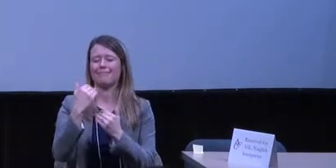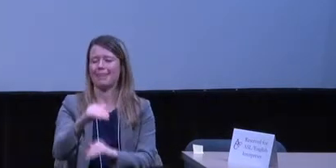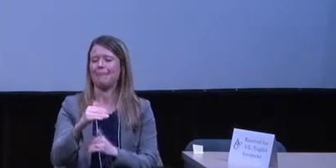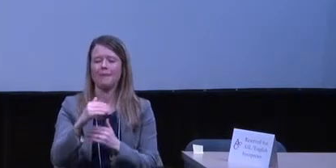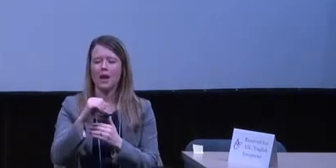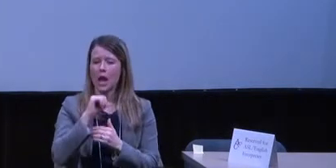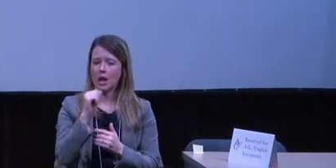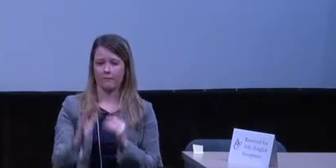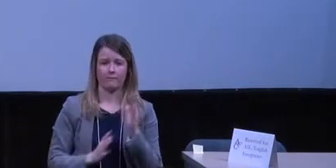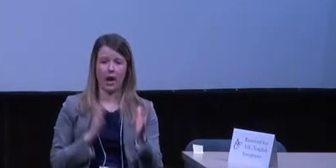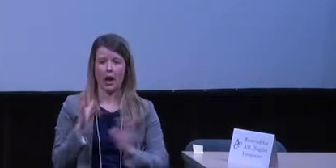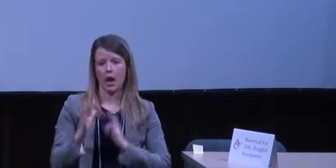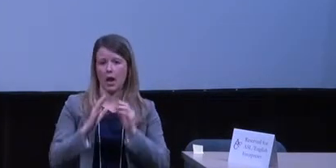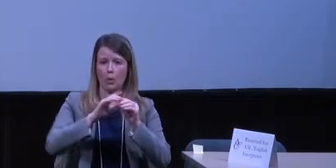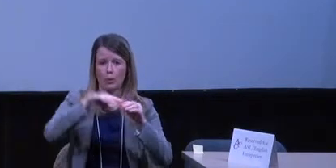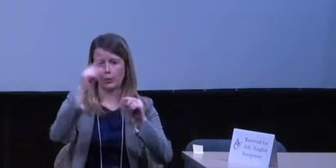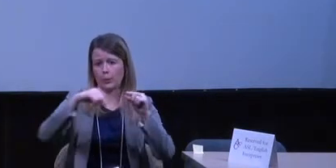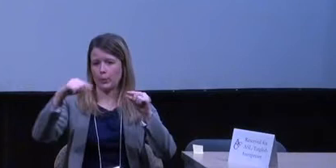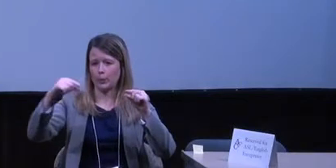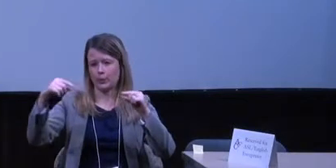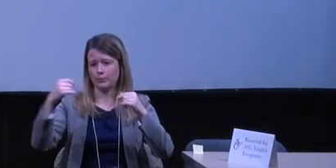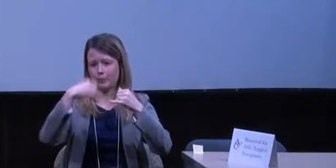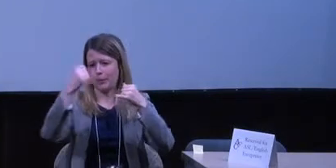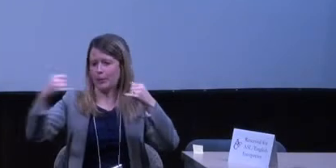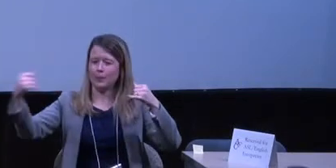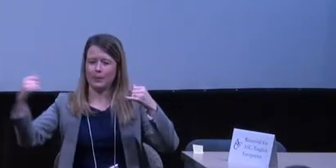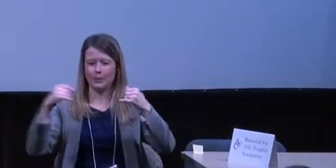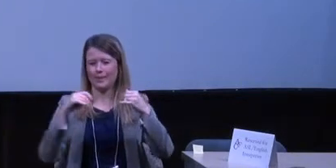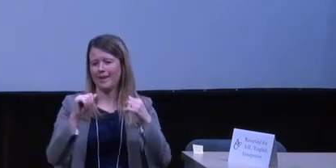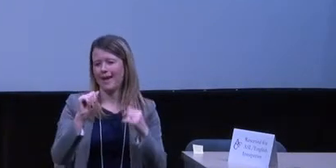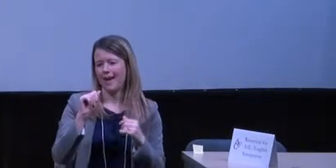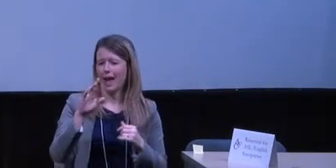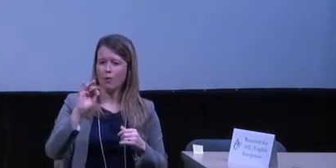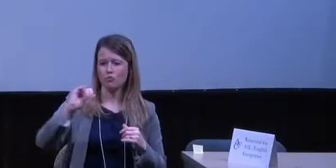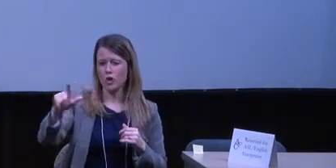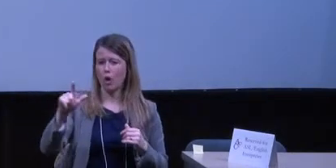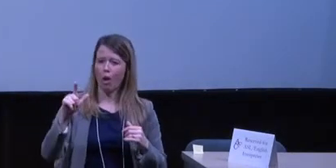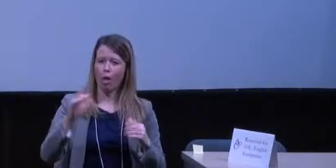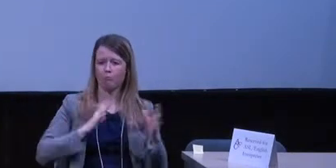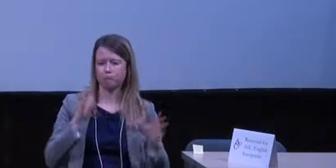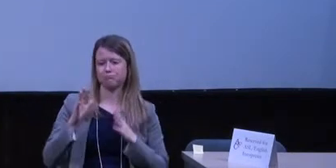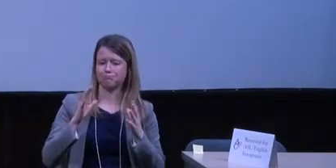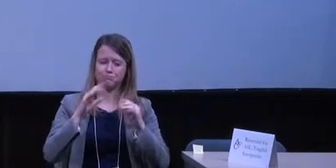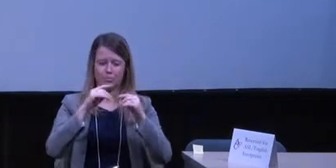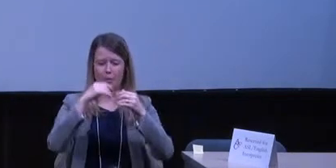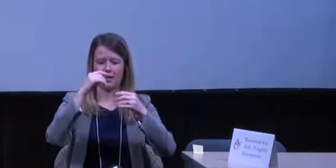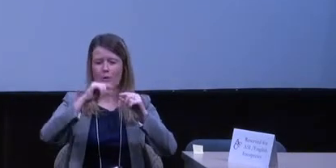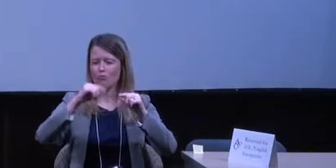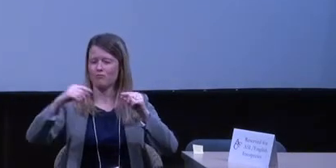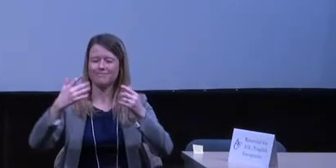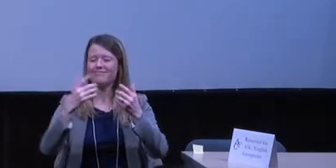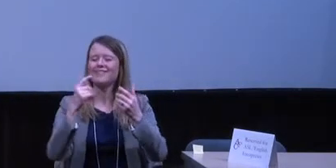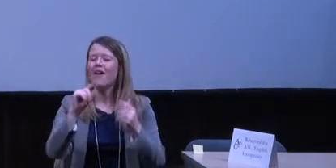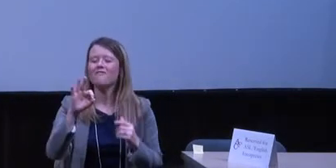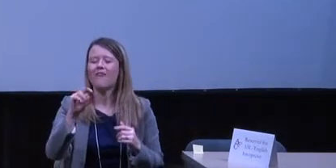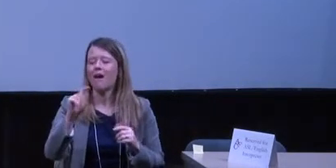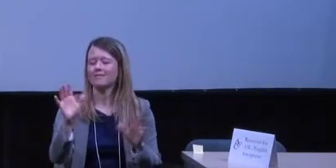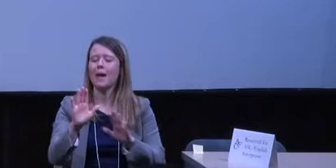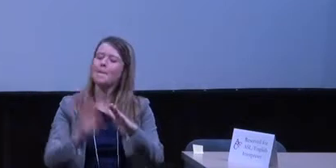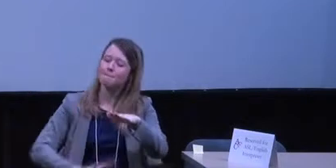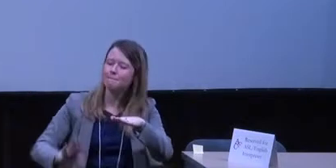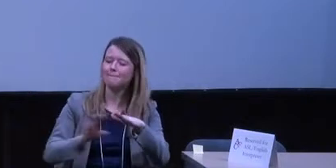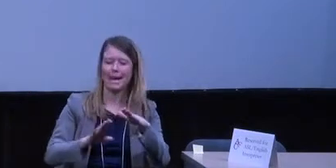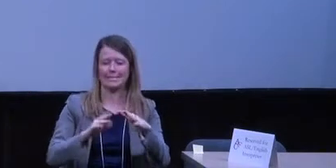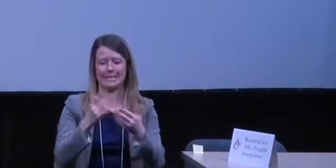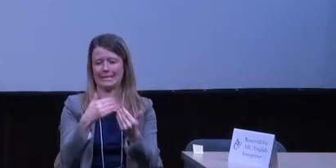fancy-dancy, utilize Tacoma and Arial and all these other ones. You really want to try to keep it to a couple basic